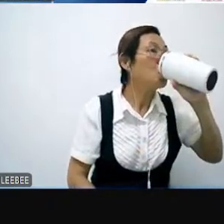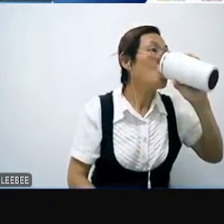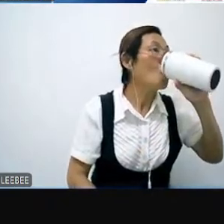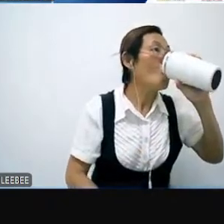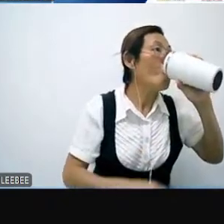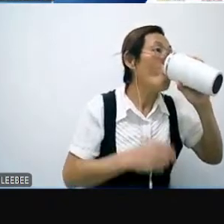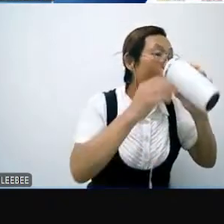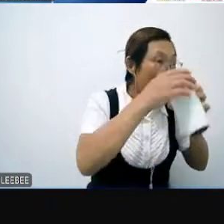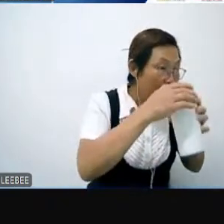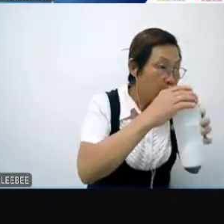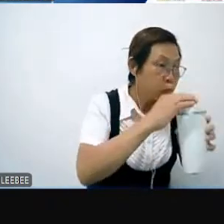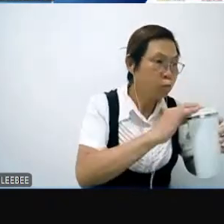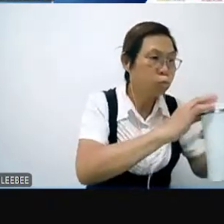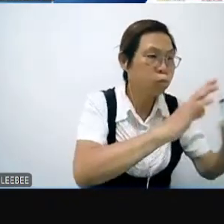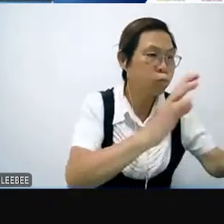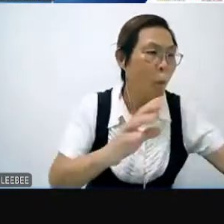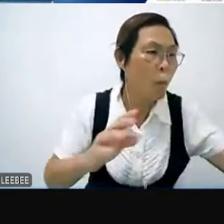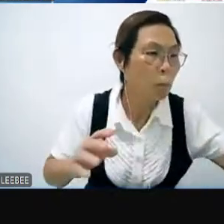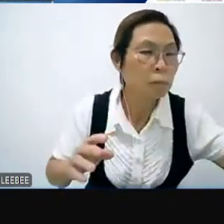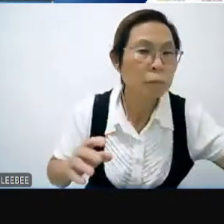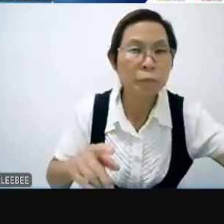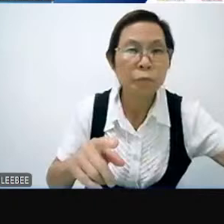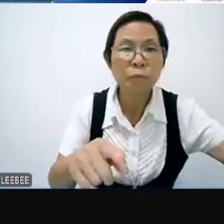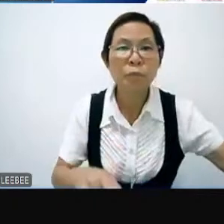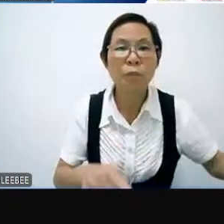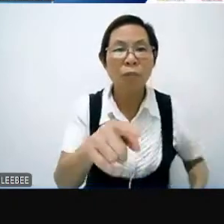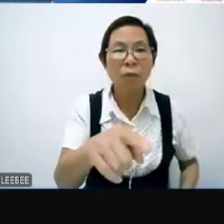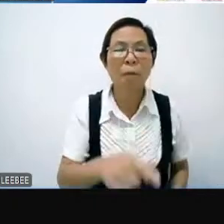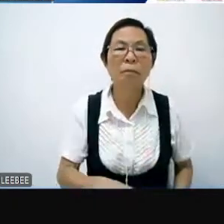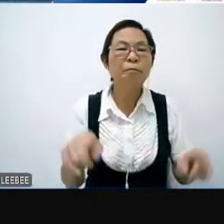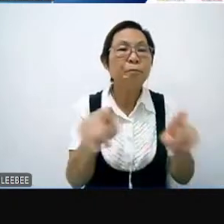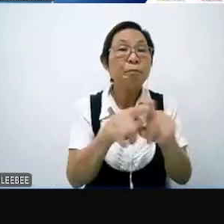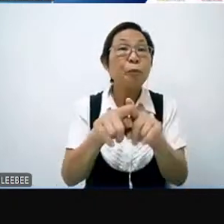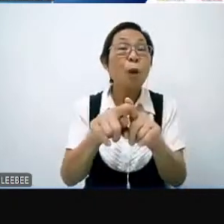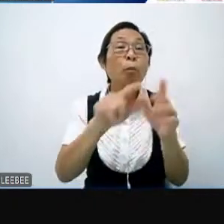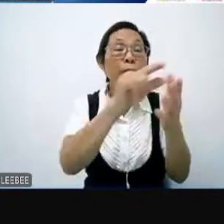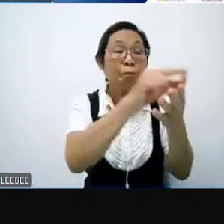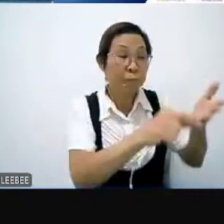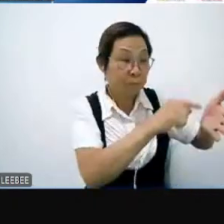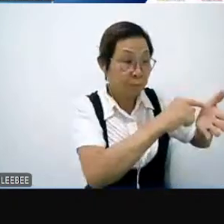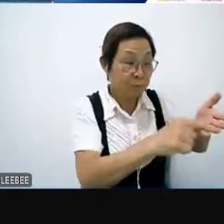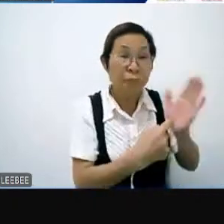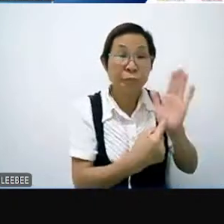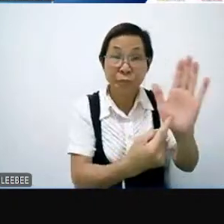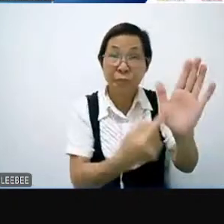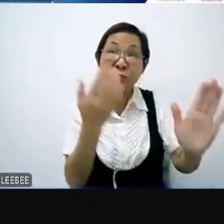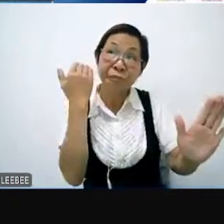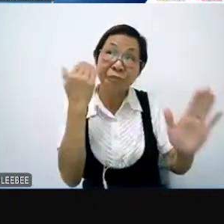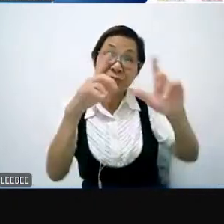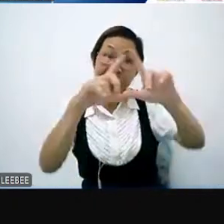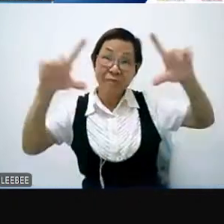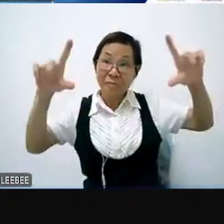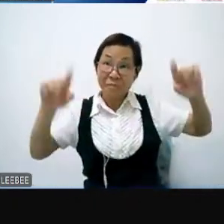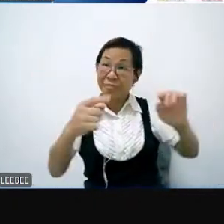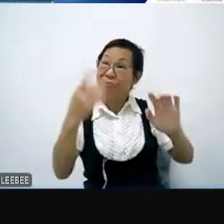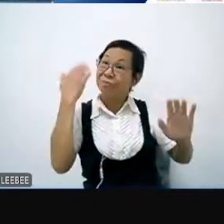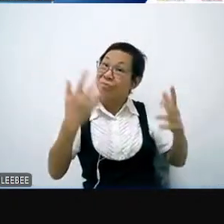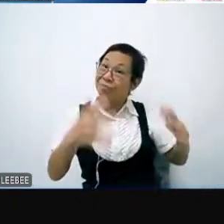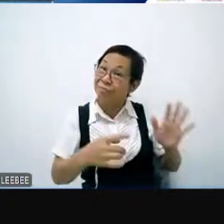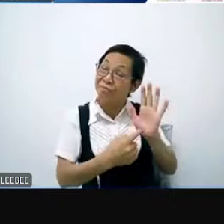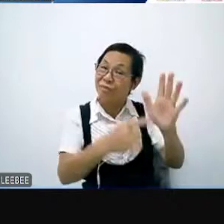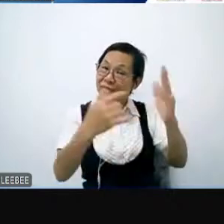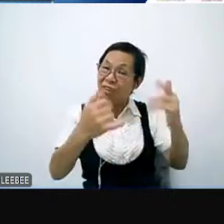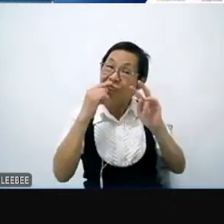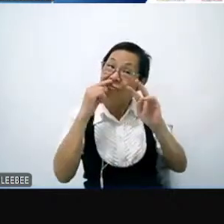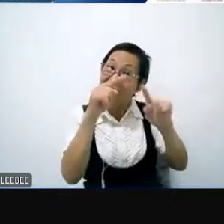This is called family sound audiogram. This is the same audiogram as I showed you in the previous slide, but now you can see a